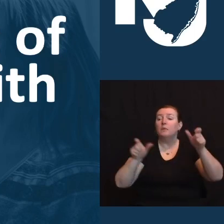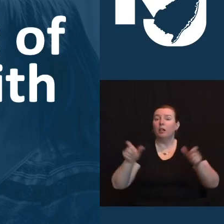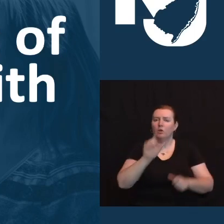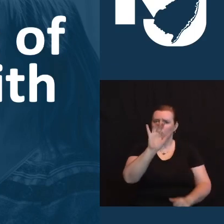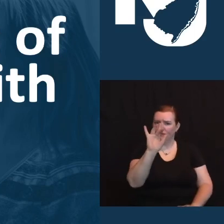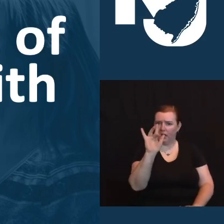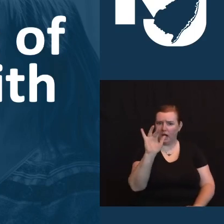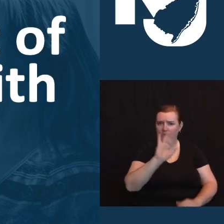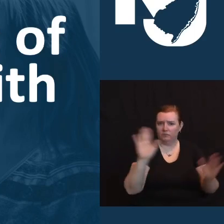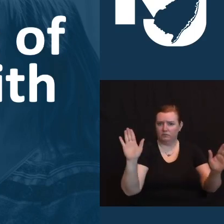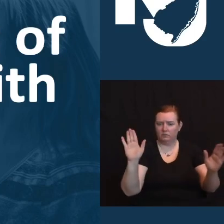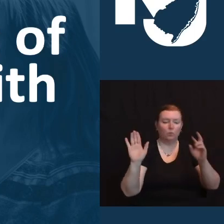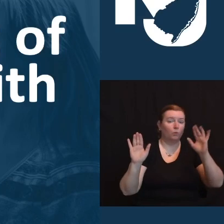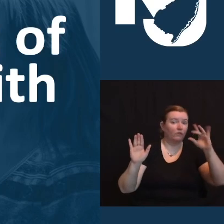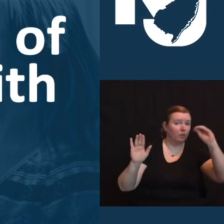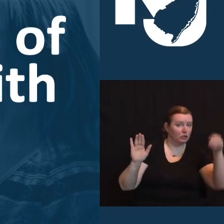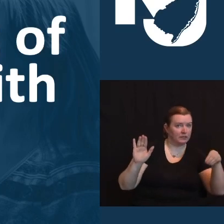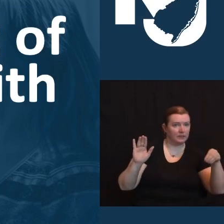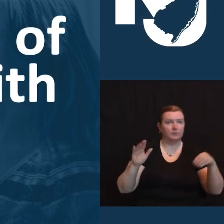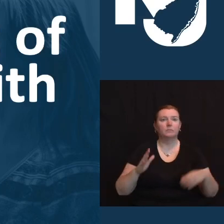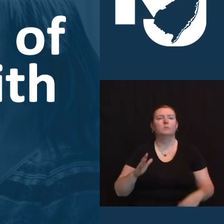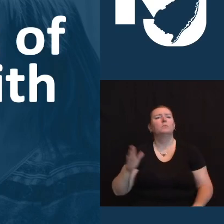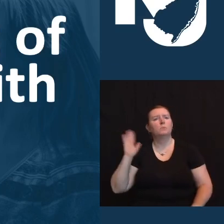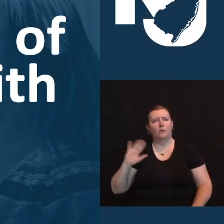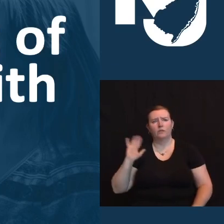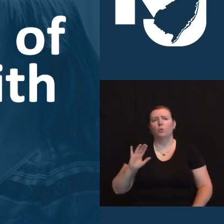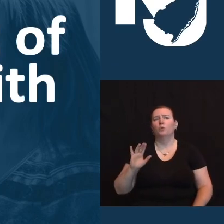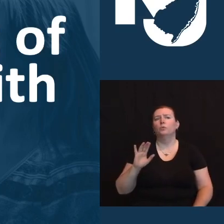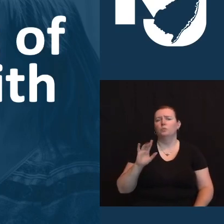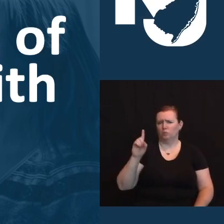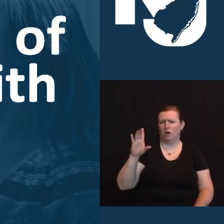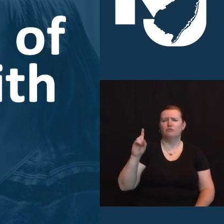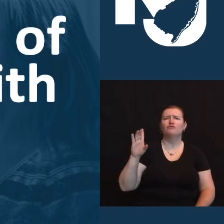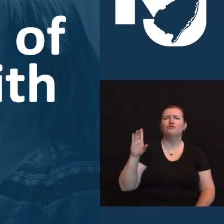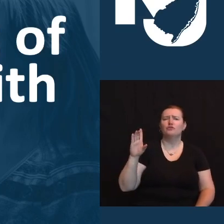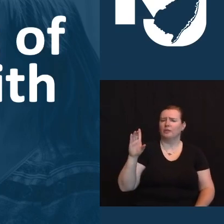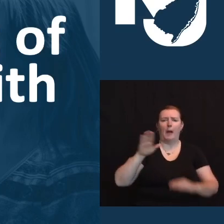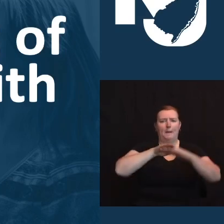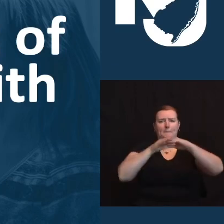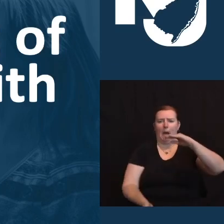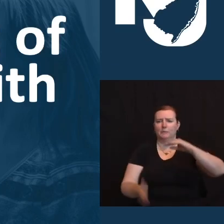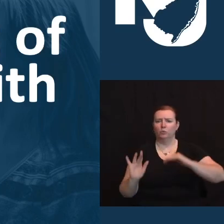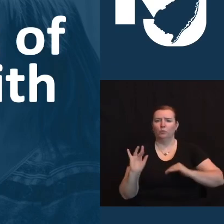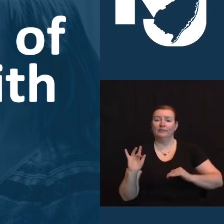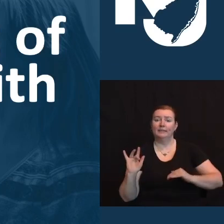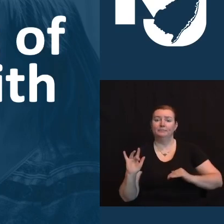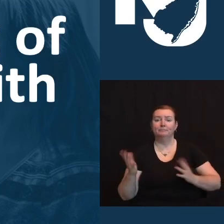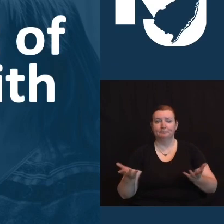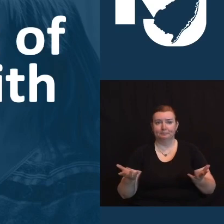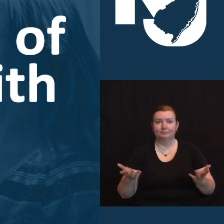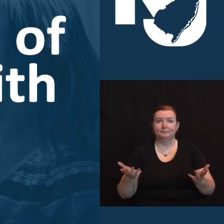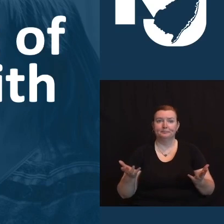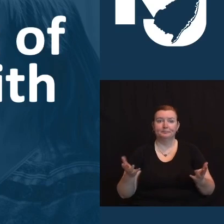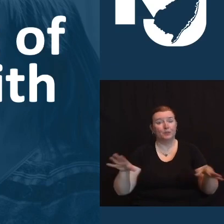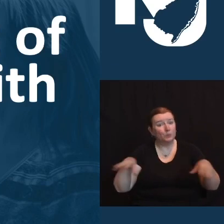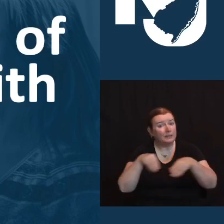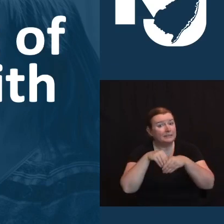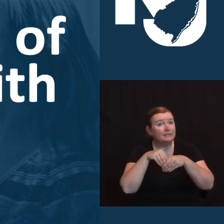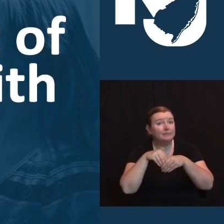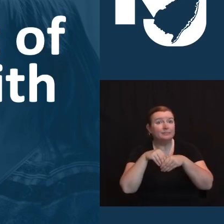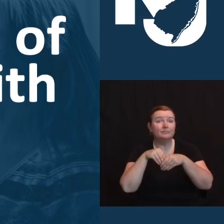down from 100. This change, importantly, will not apply to weddings, funerals, and memorial services,